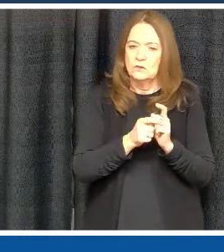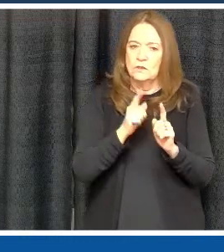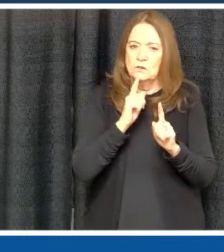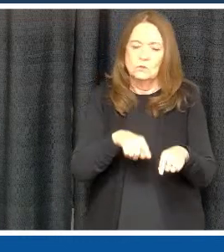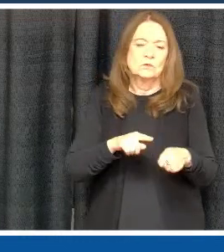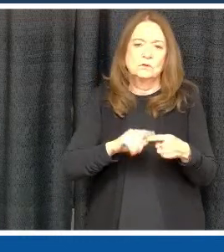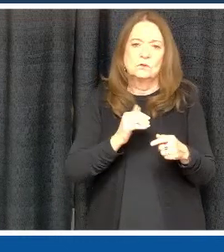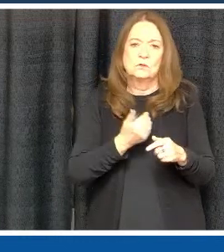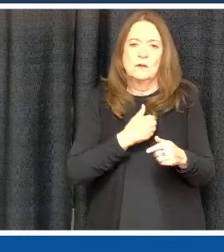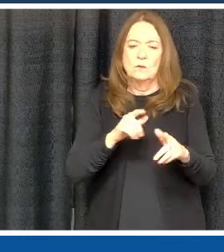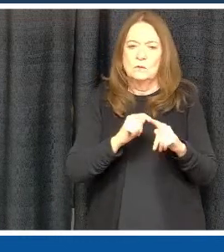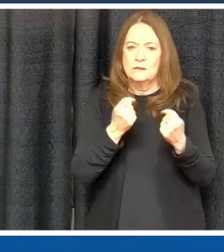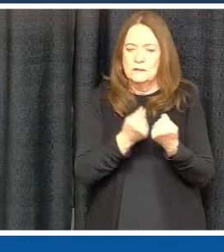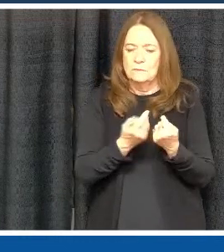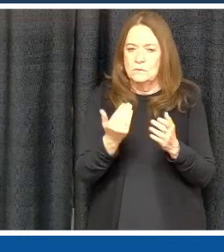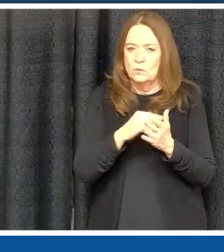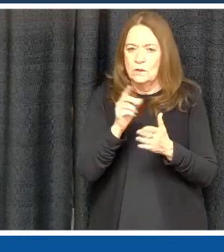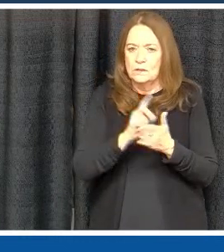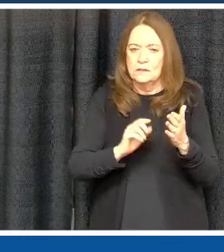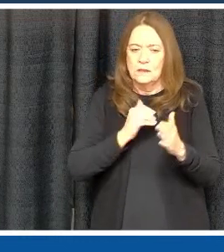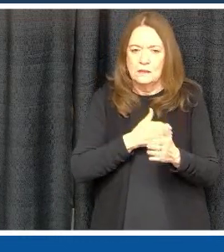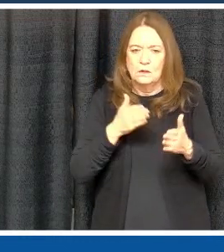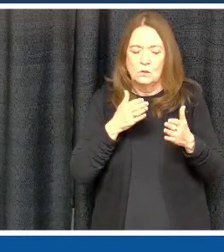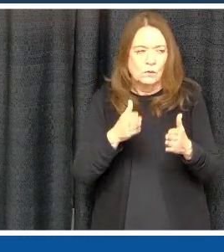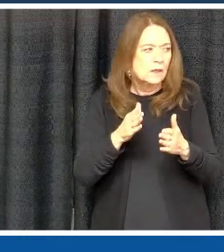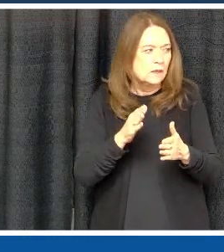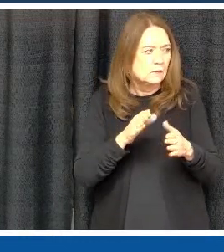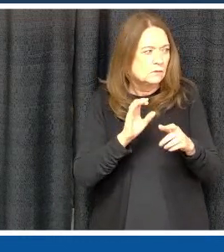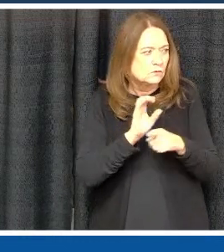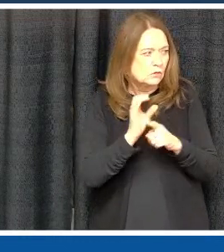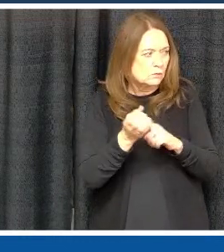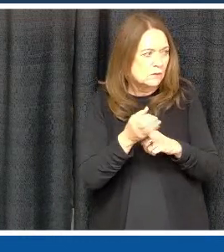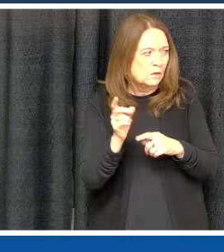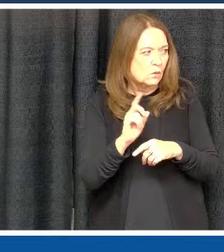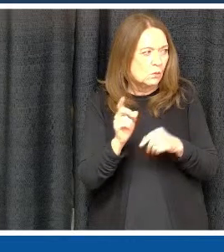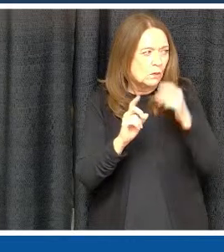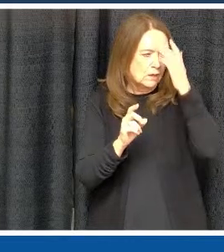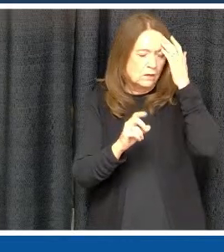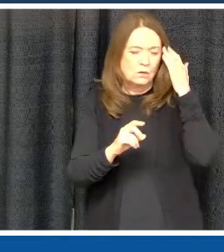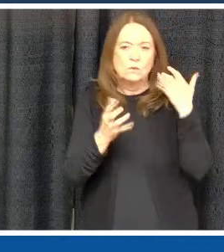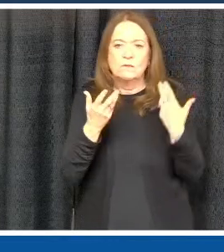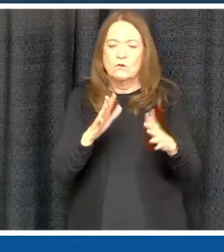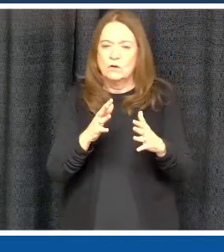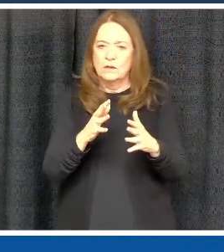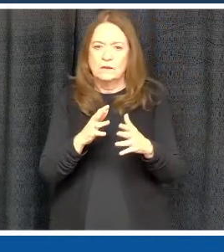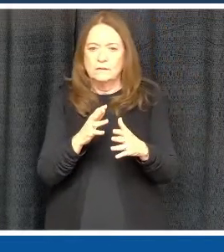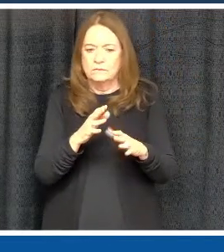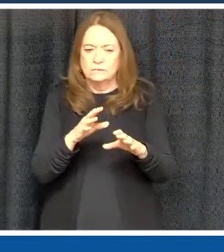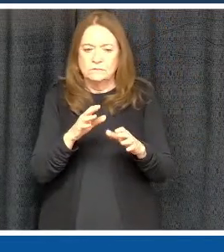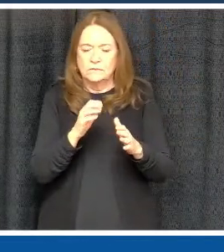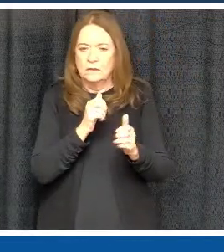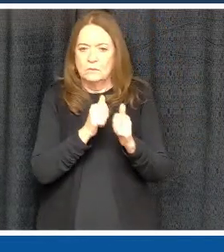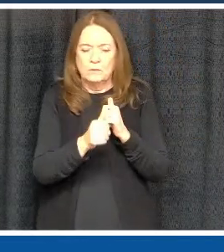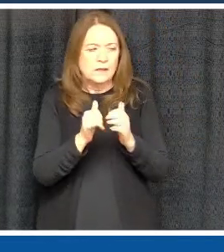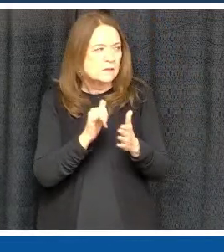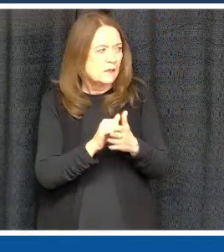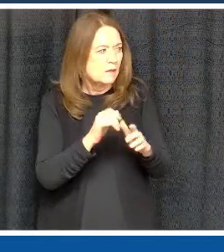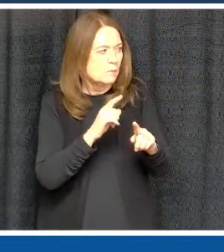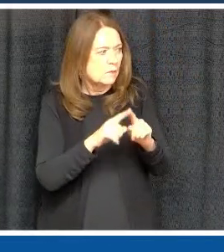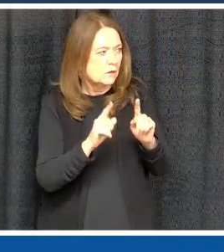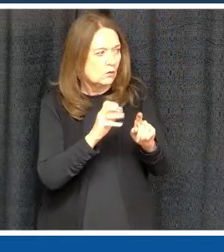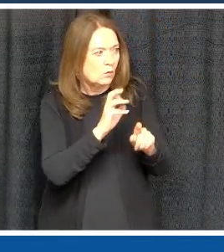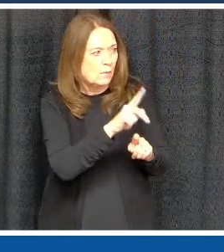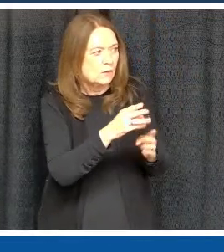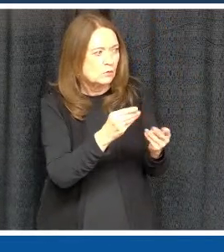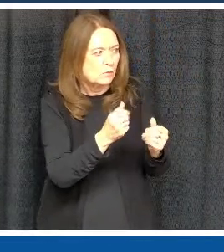engineering team to redesign the roadway, and in circumstances where we've already gotten past that point, we're through right-of-way, maybe going back out to properties to